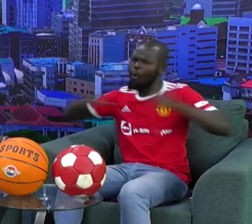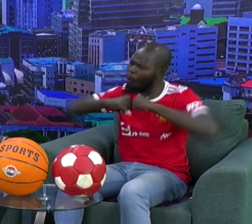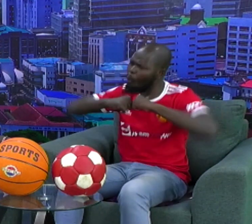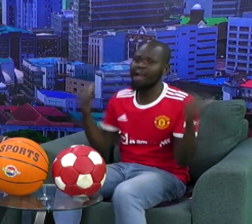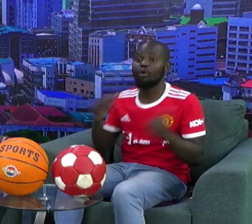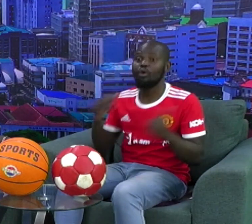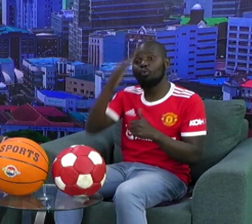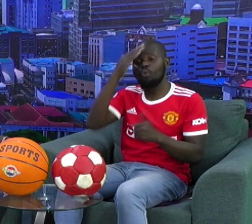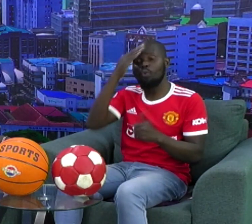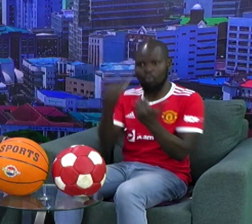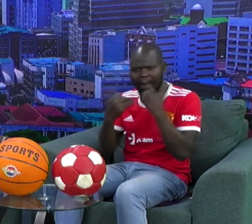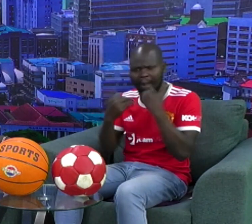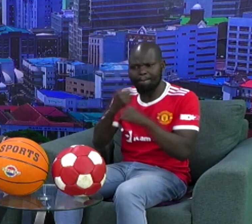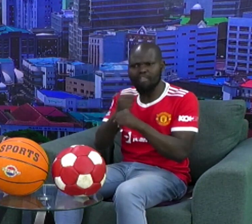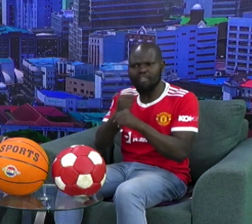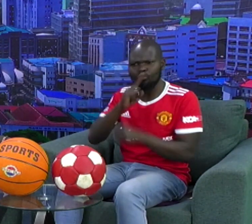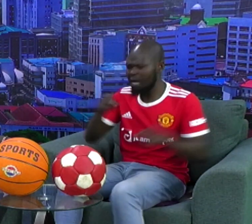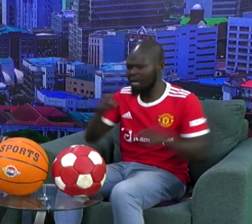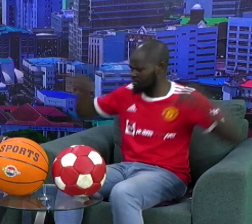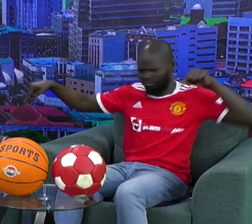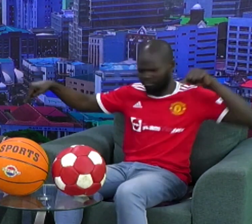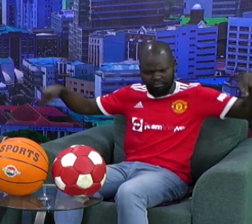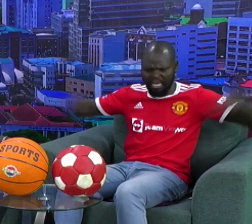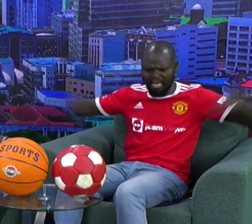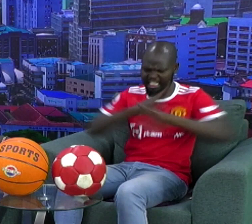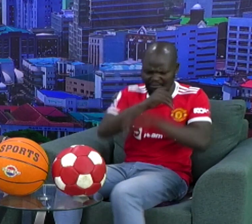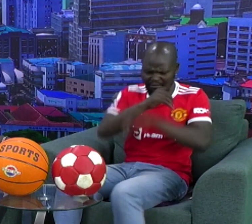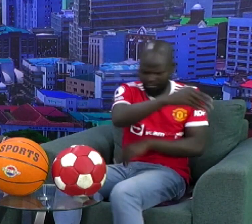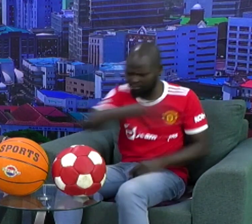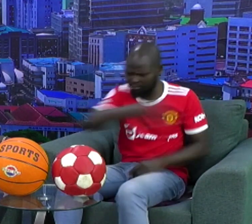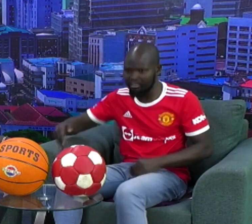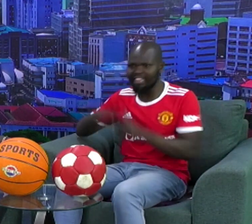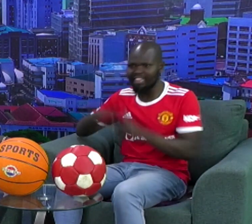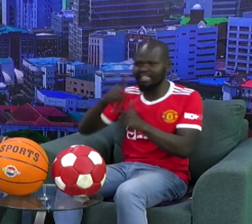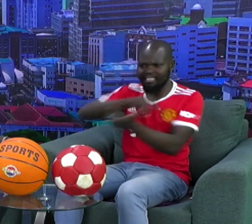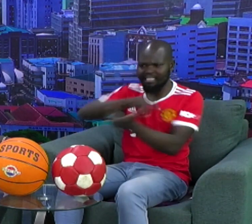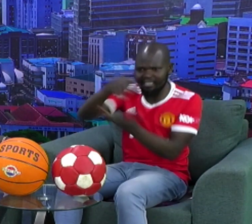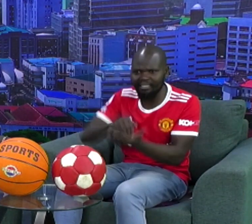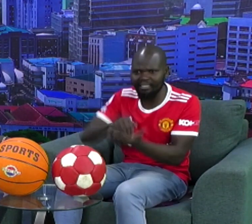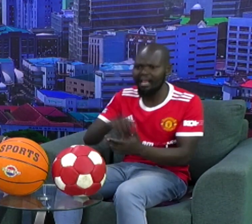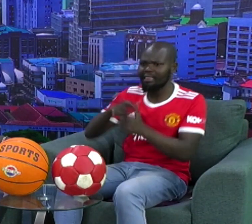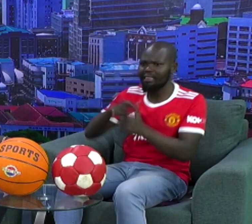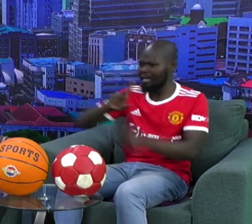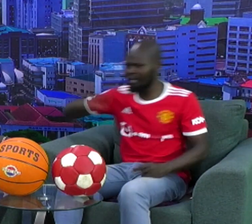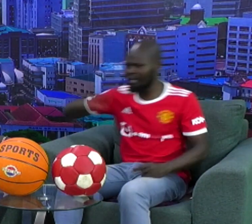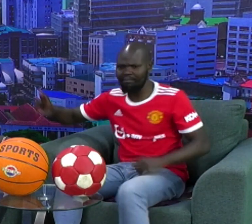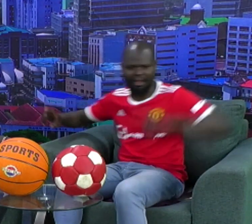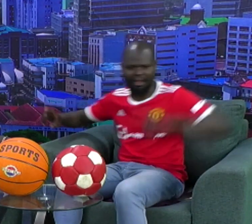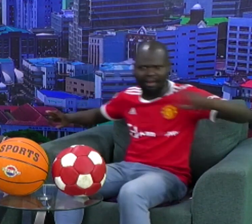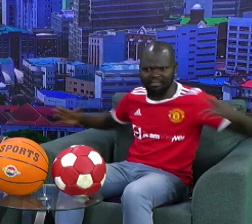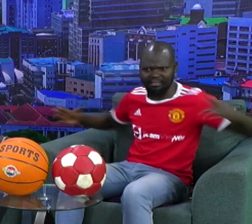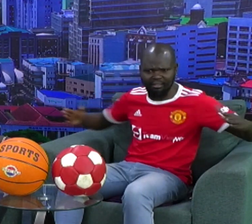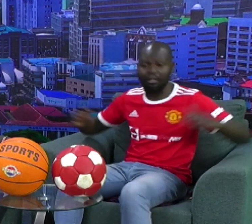If the goalkeeper tells them to really cover on the sides and make a defense really strong